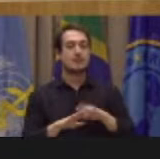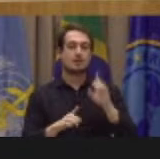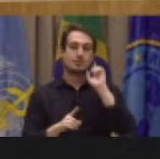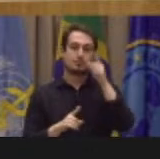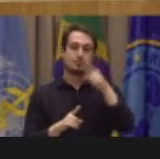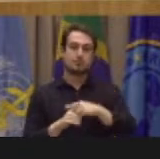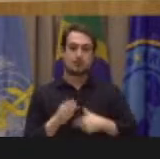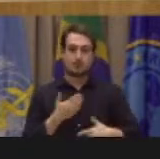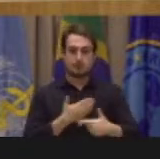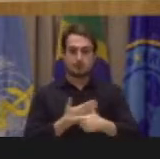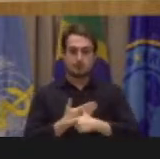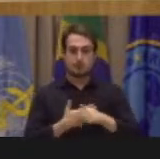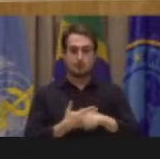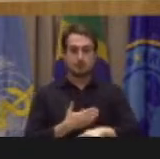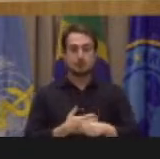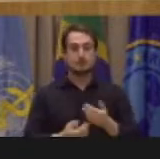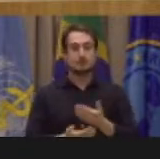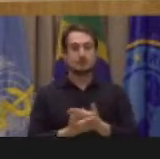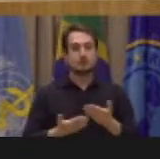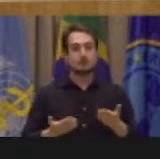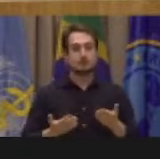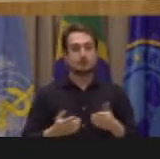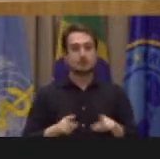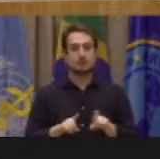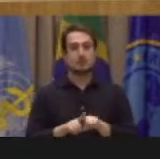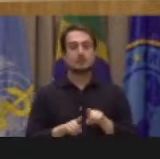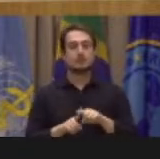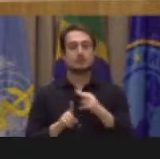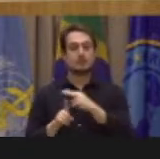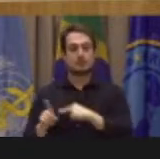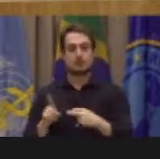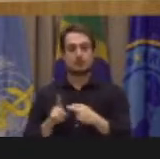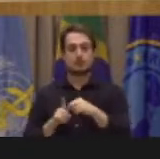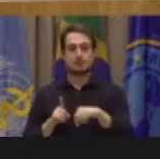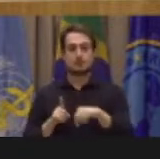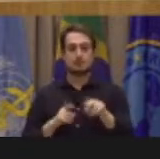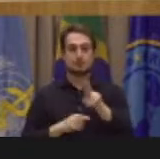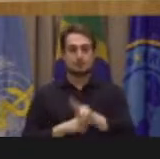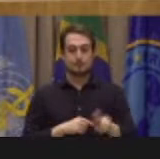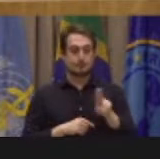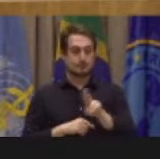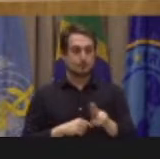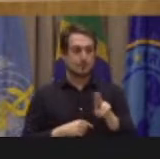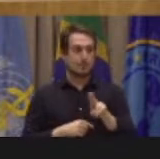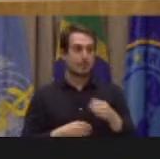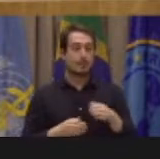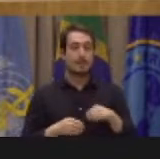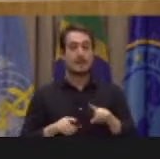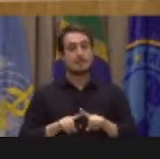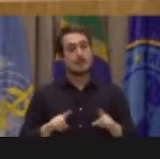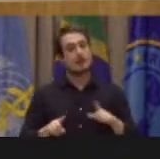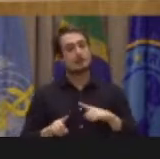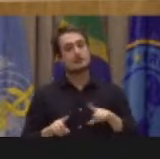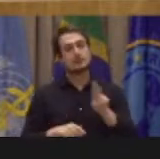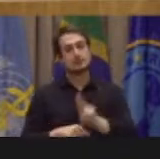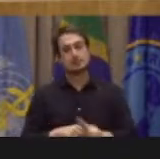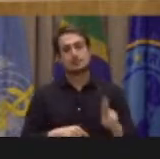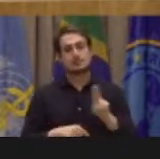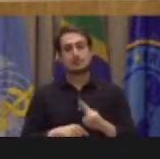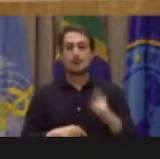But the main point that he brings here is not just about the perspective of the wearables, but